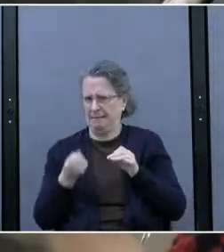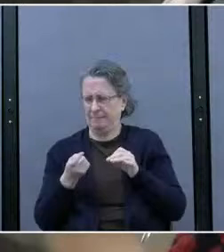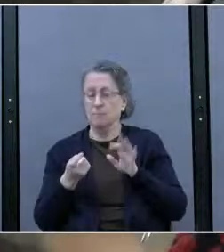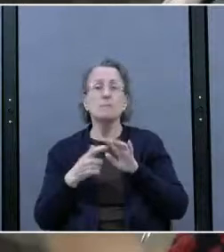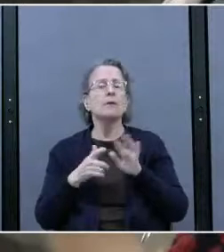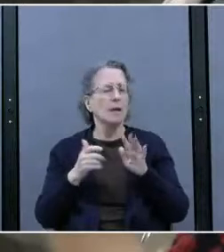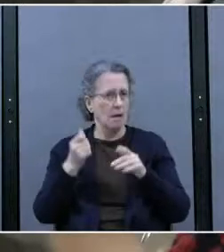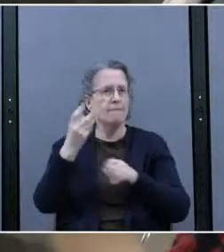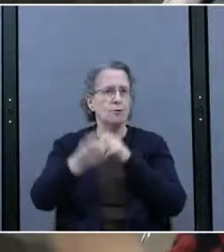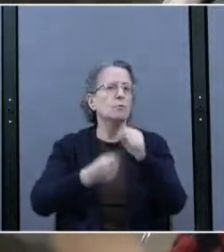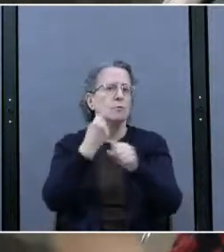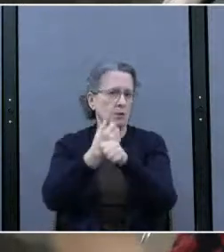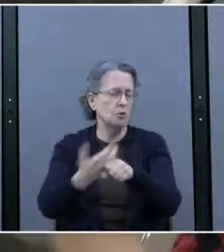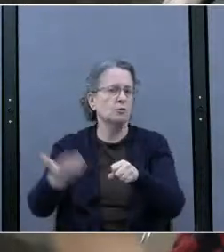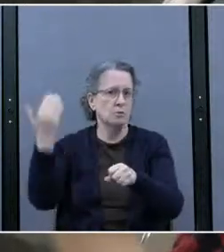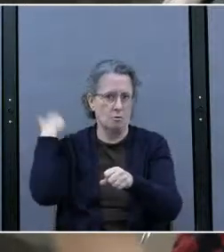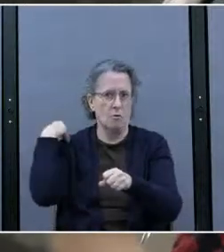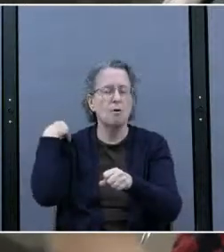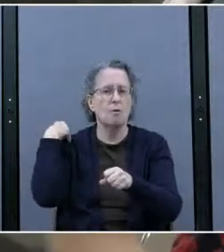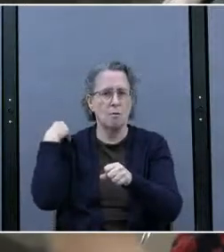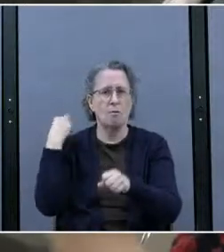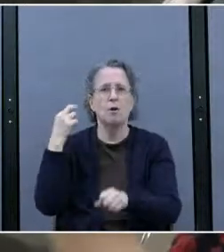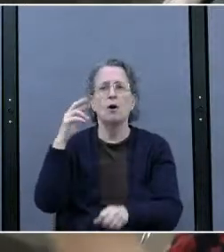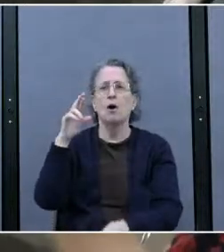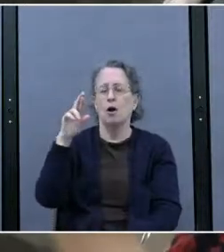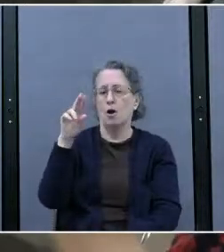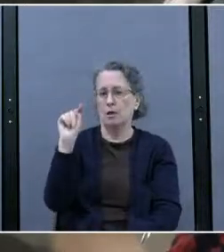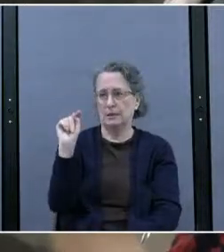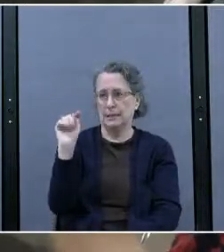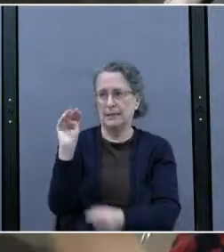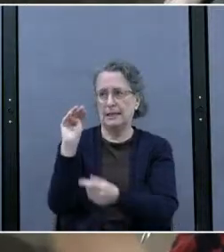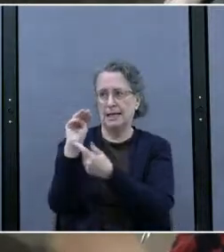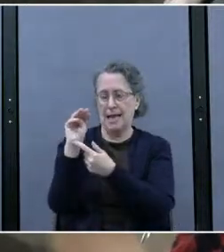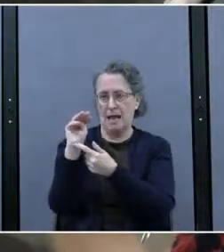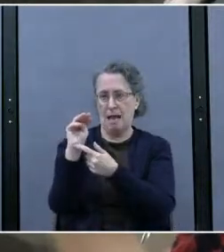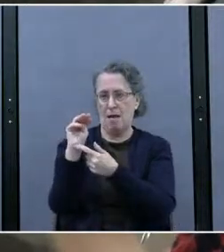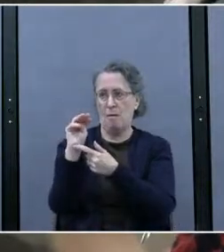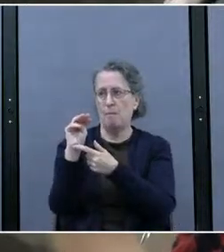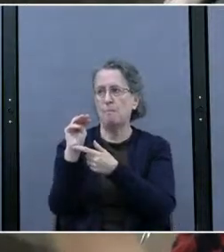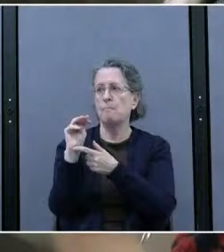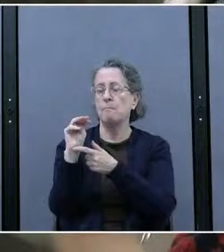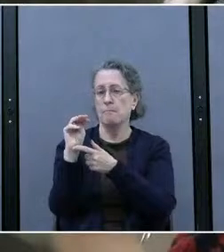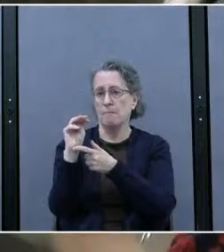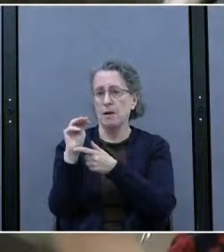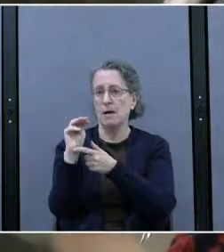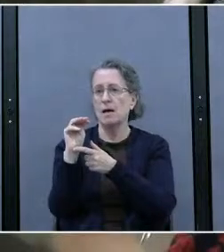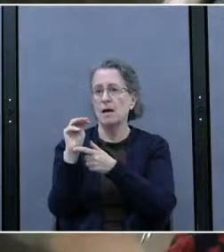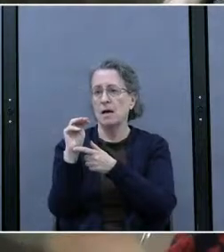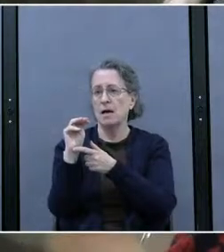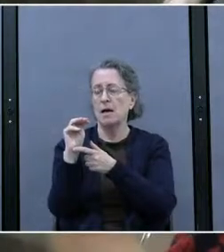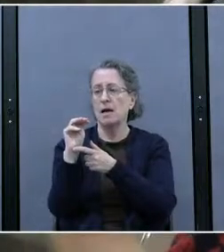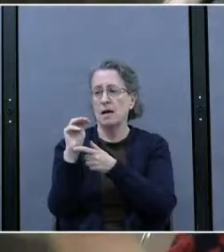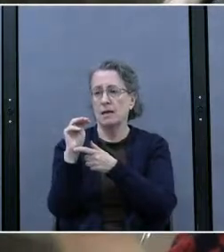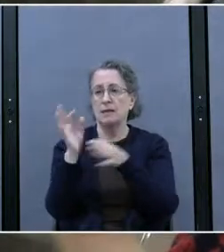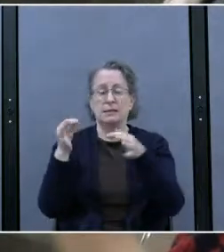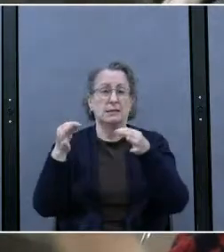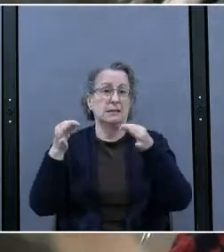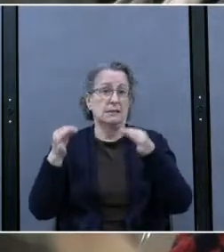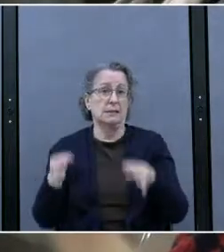from a couple years ago for RTM adjusting the amount